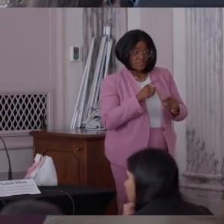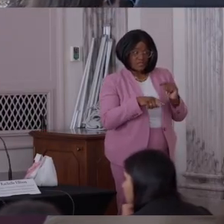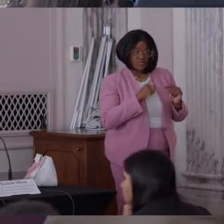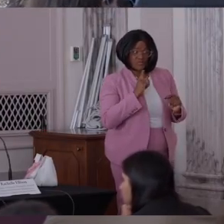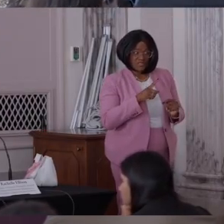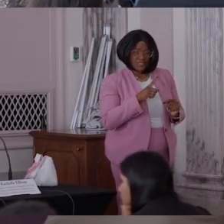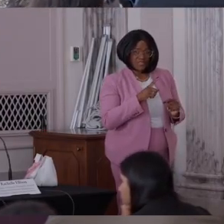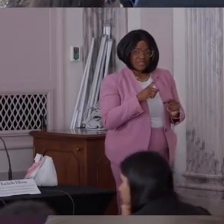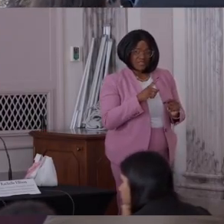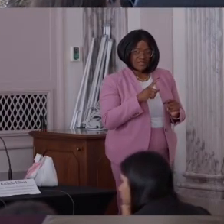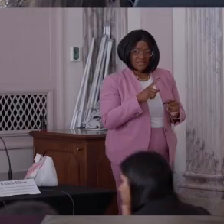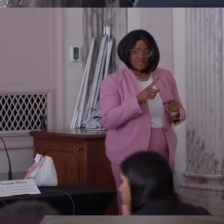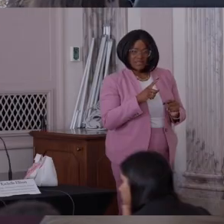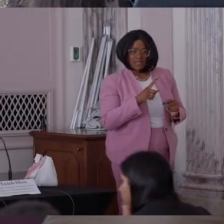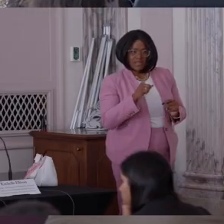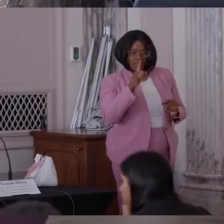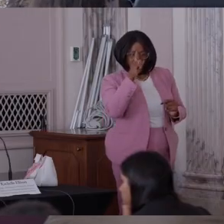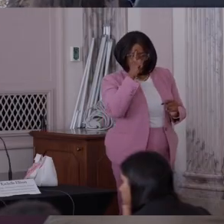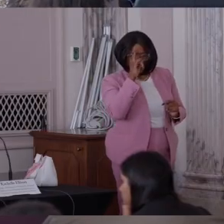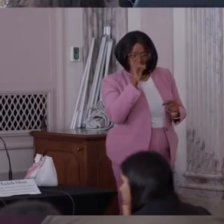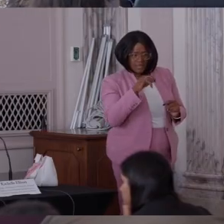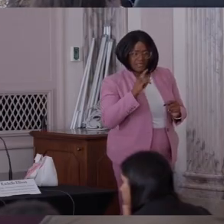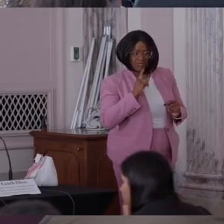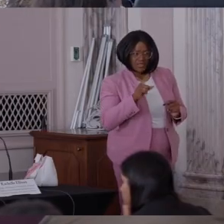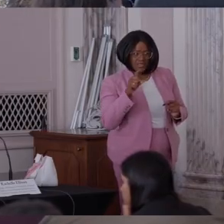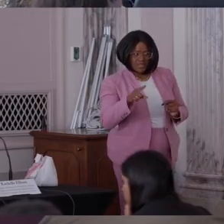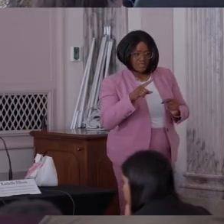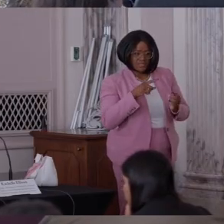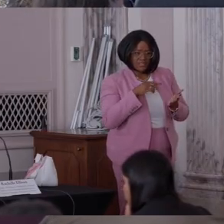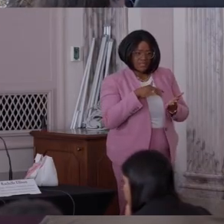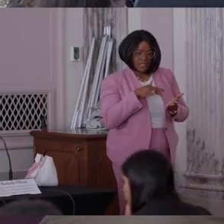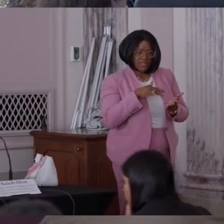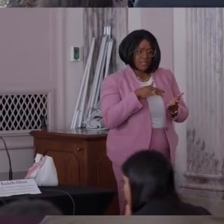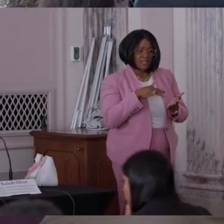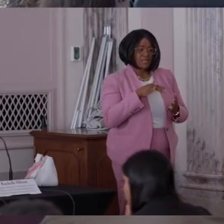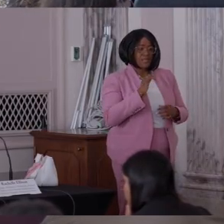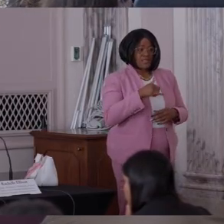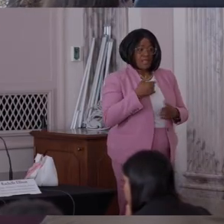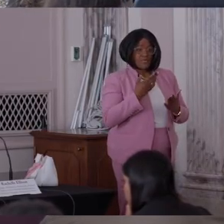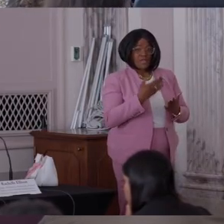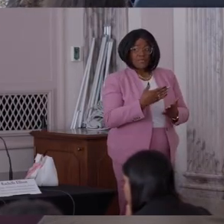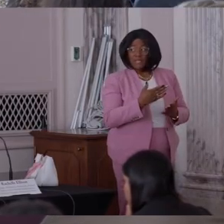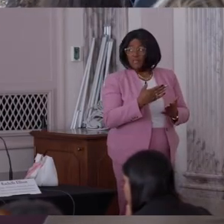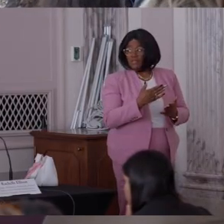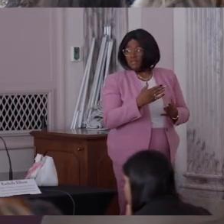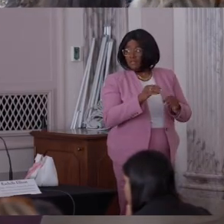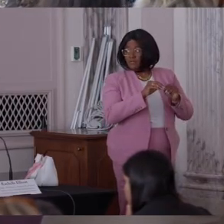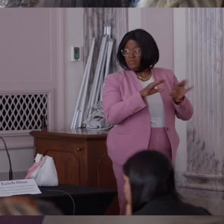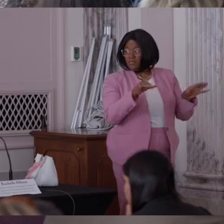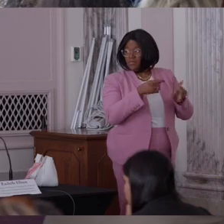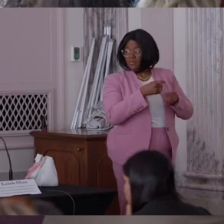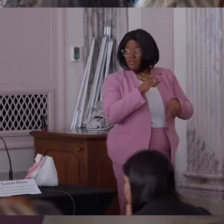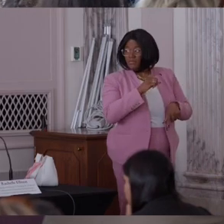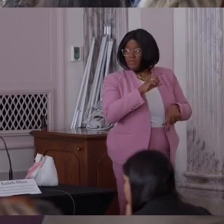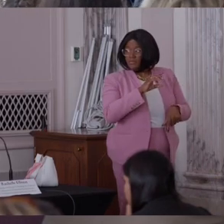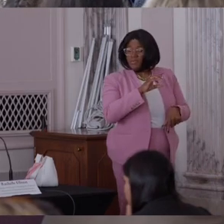and it doesn't meet the need. I think there's a study that I recommend. It was put out by Corporation for Supportive Housing and the